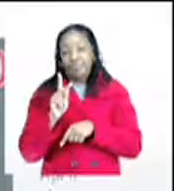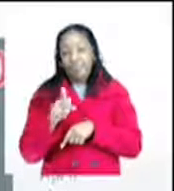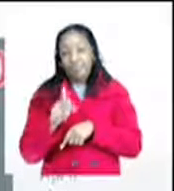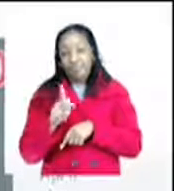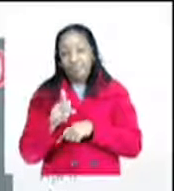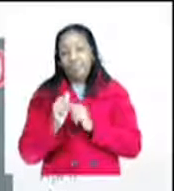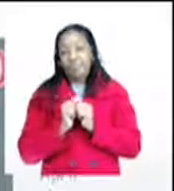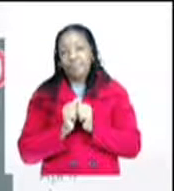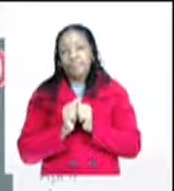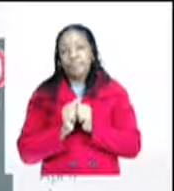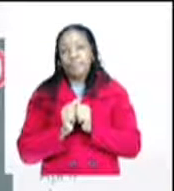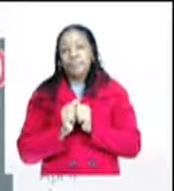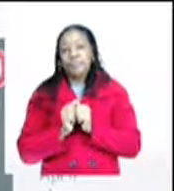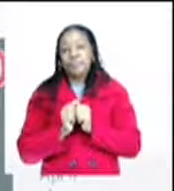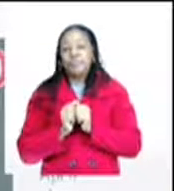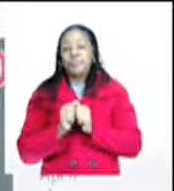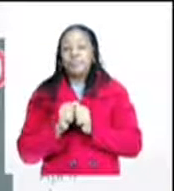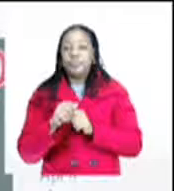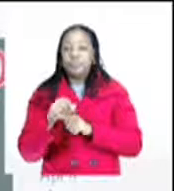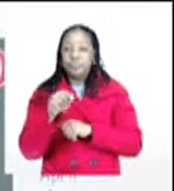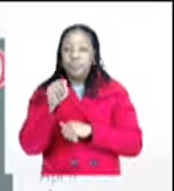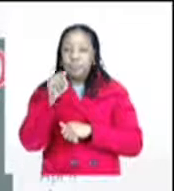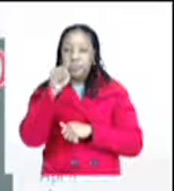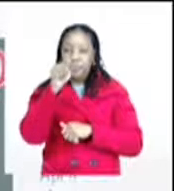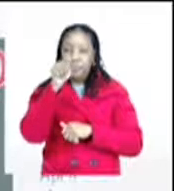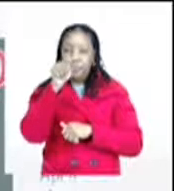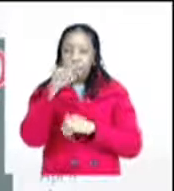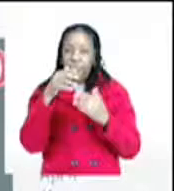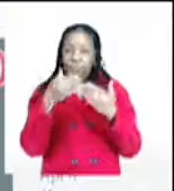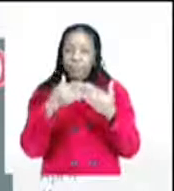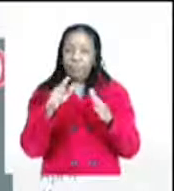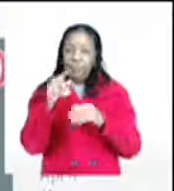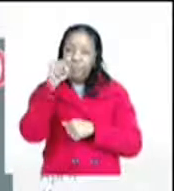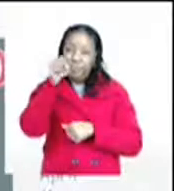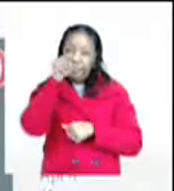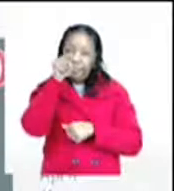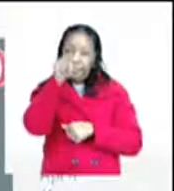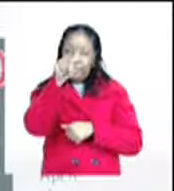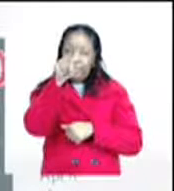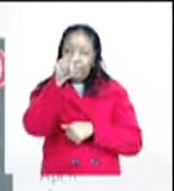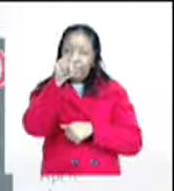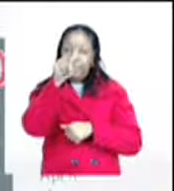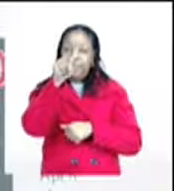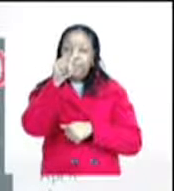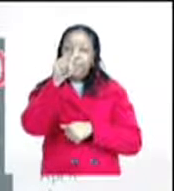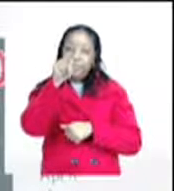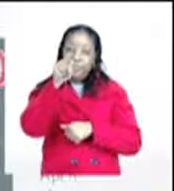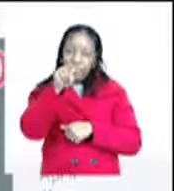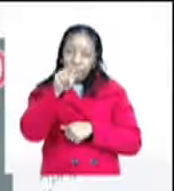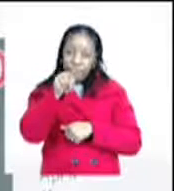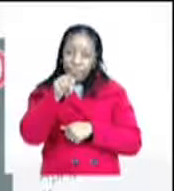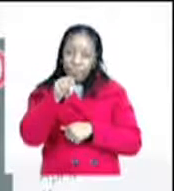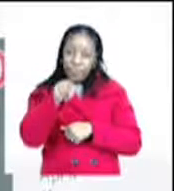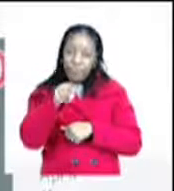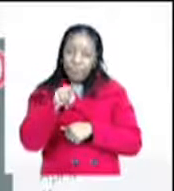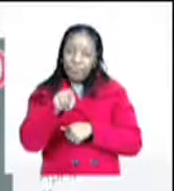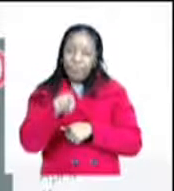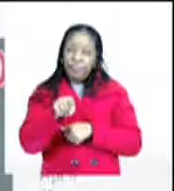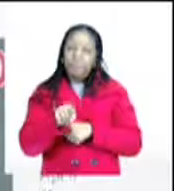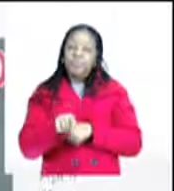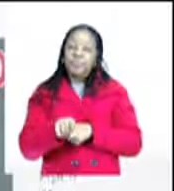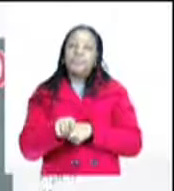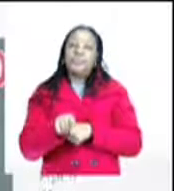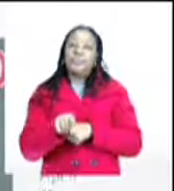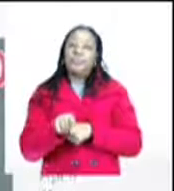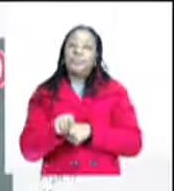dotted lines on the next part of the board. We always start from the top as the arrow is